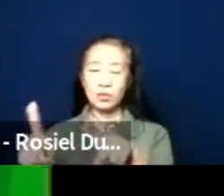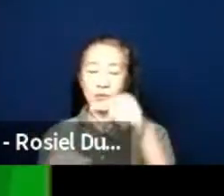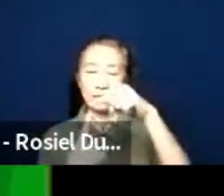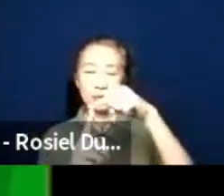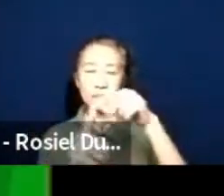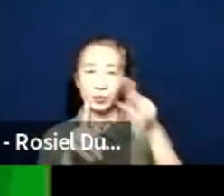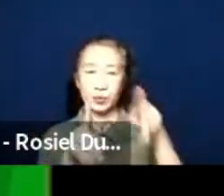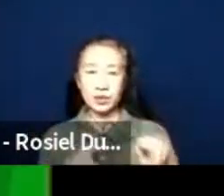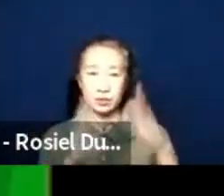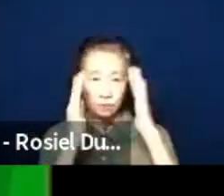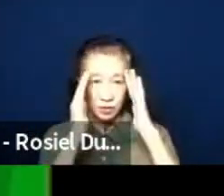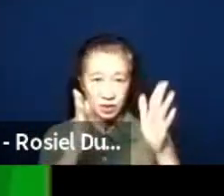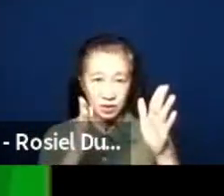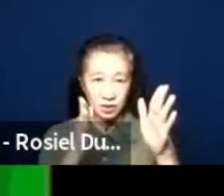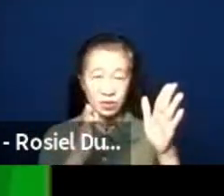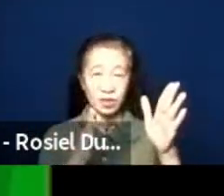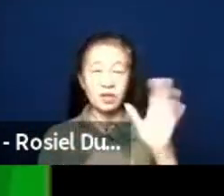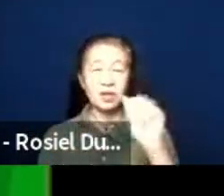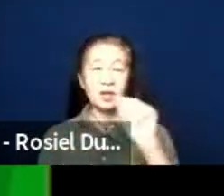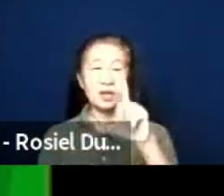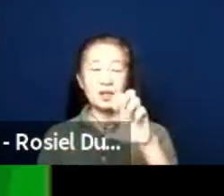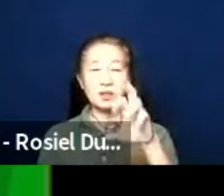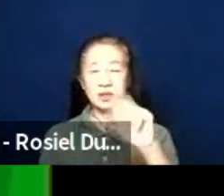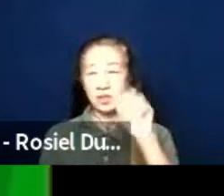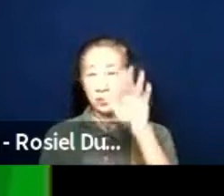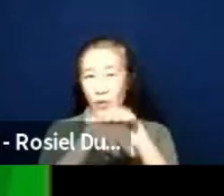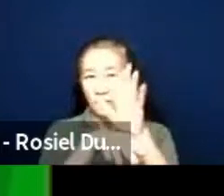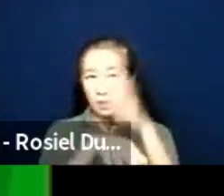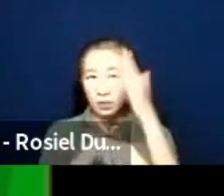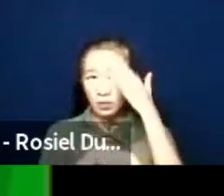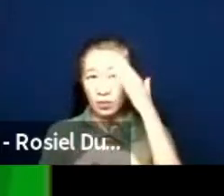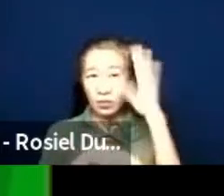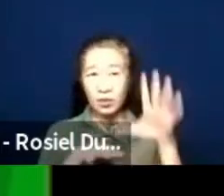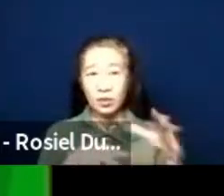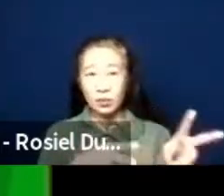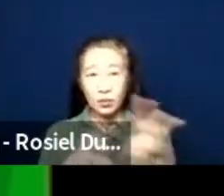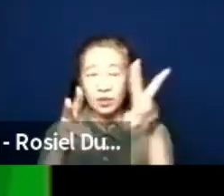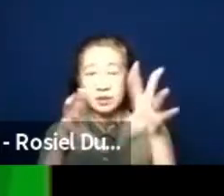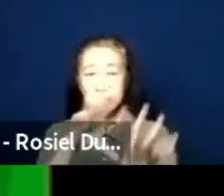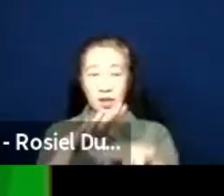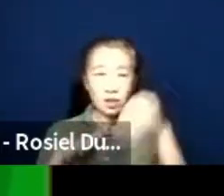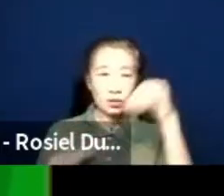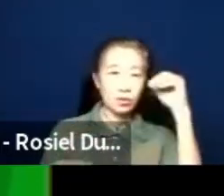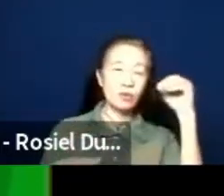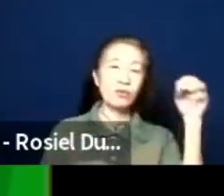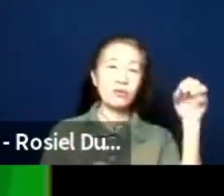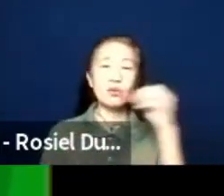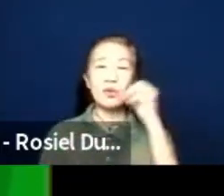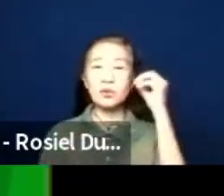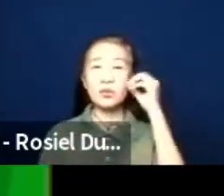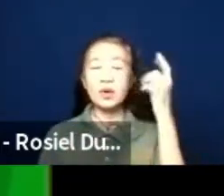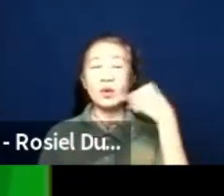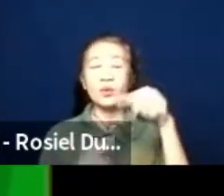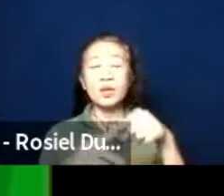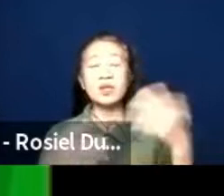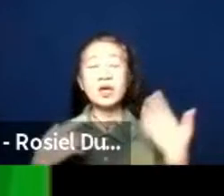Pay attention to alerts and warnings. Know two ways out of your home in the event of fire and